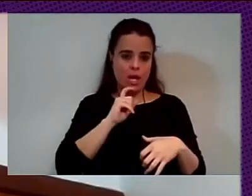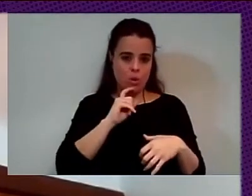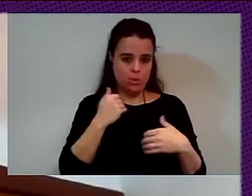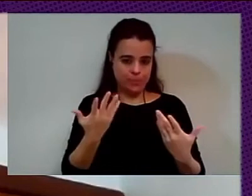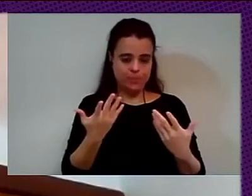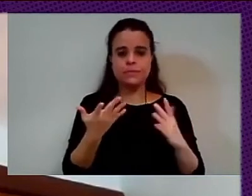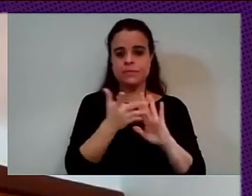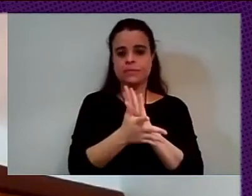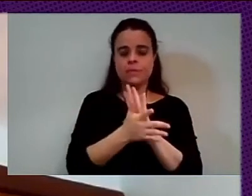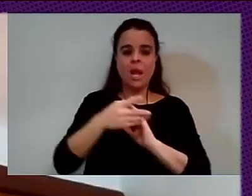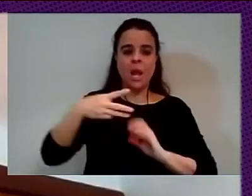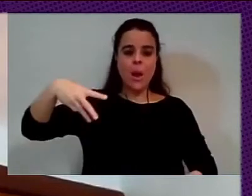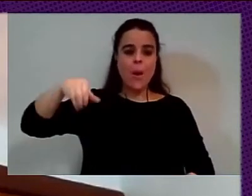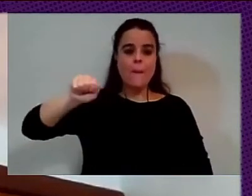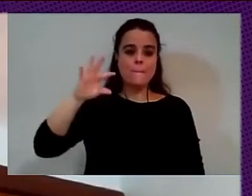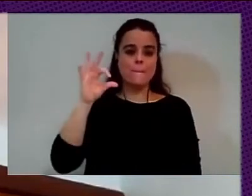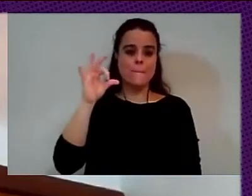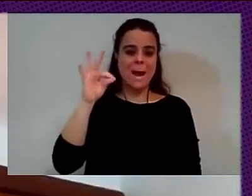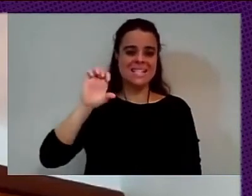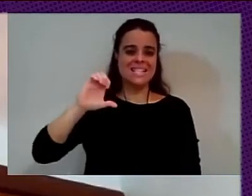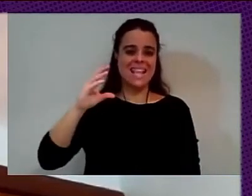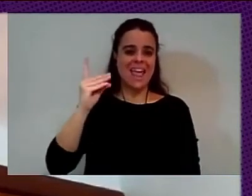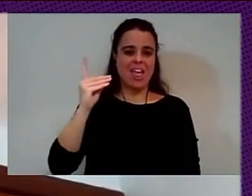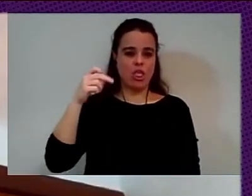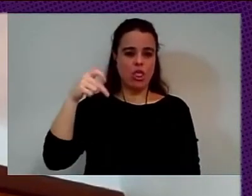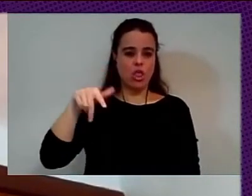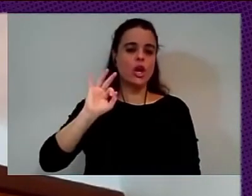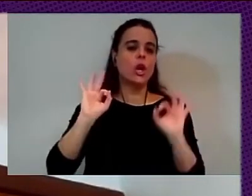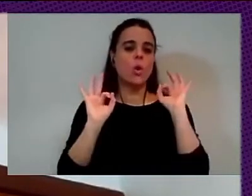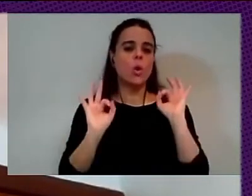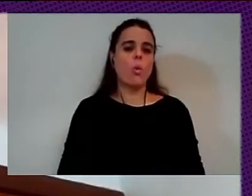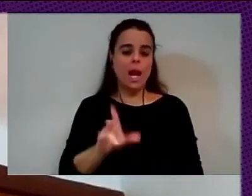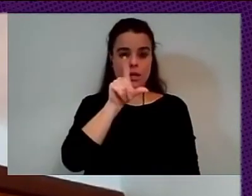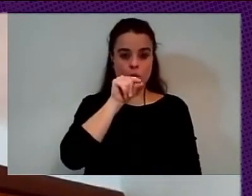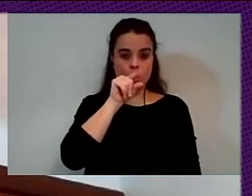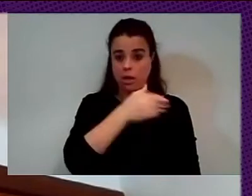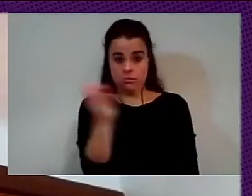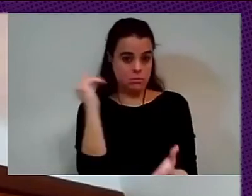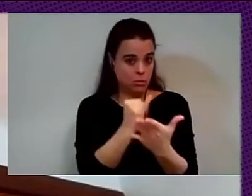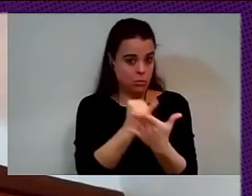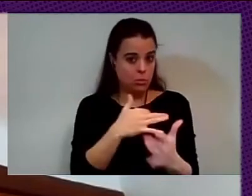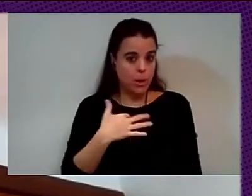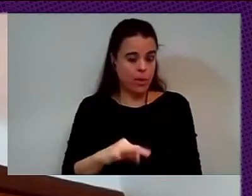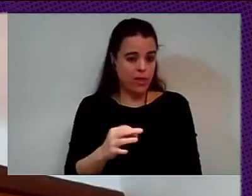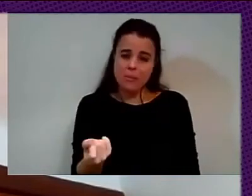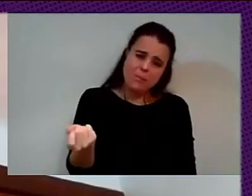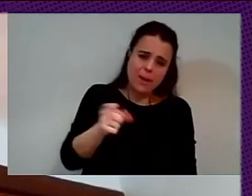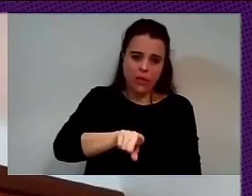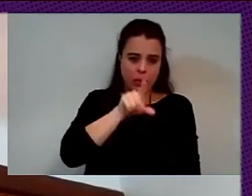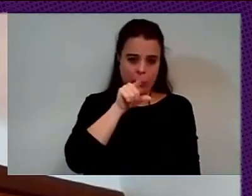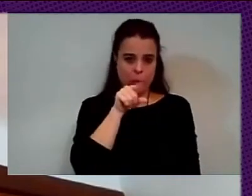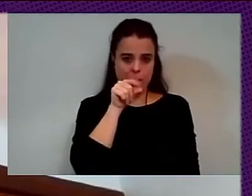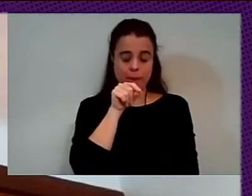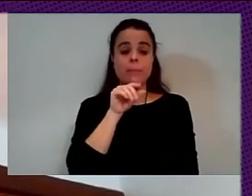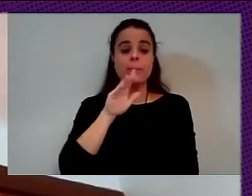looks kind of like Twitter. You should just go there and try to join Mastodon and see what it's like. But if somebody tried to like insert